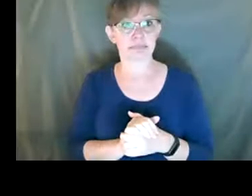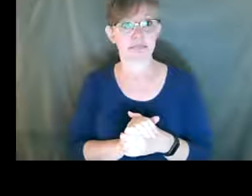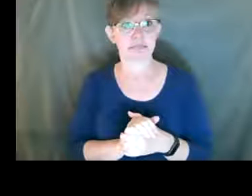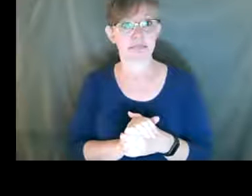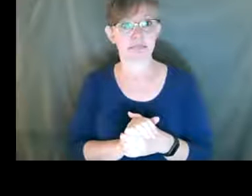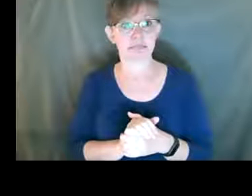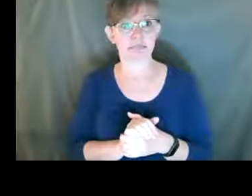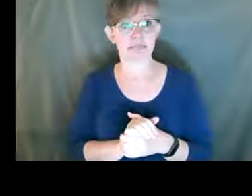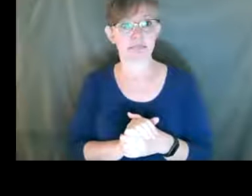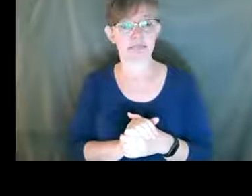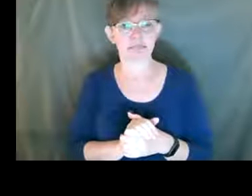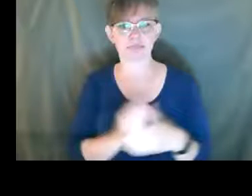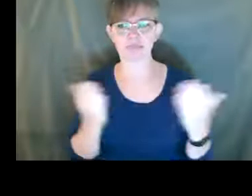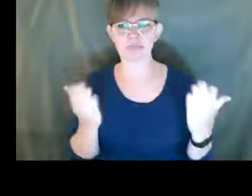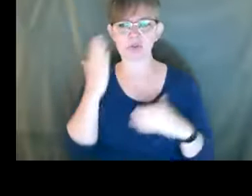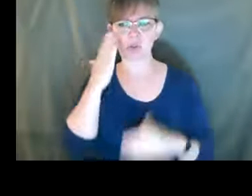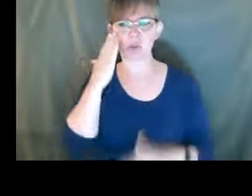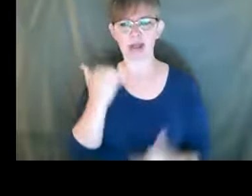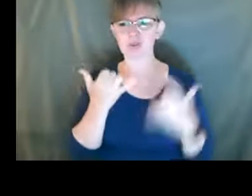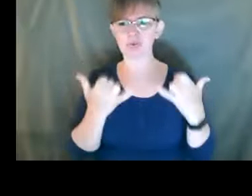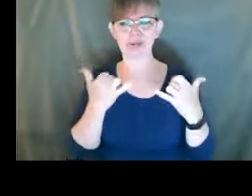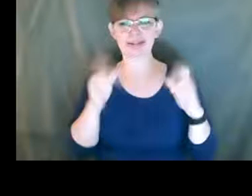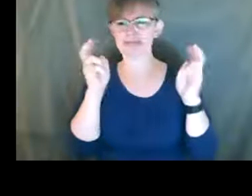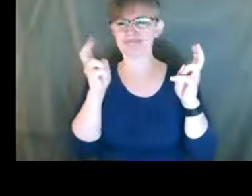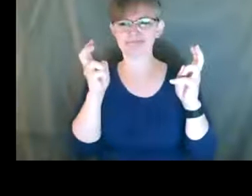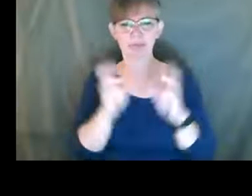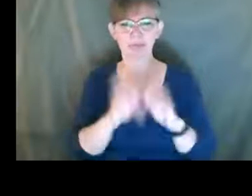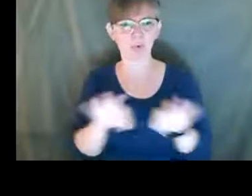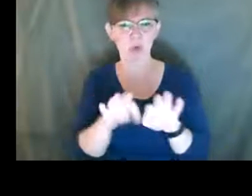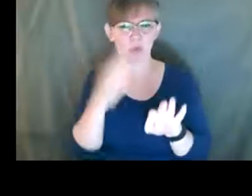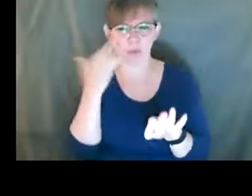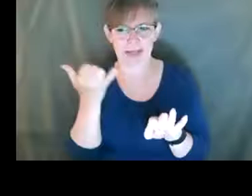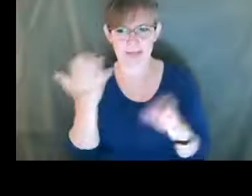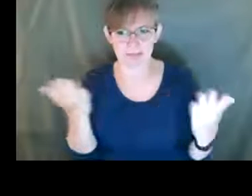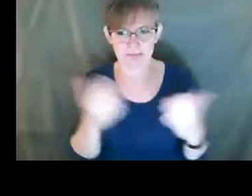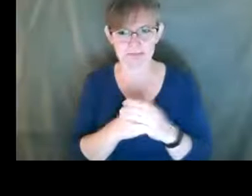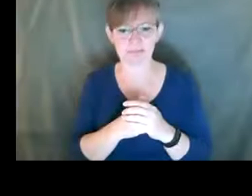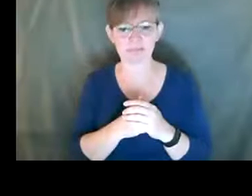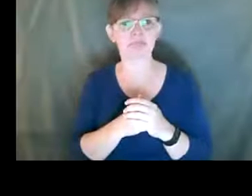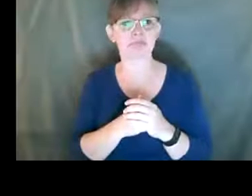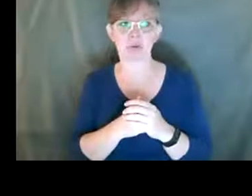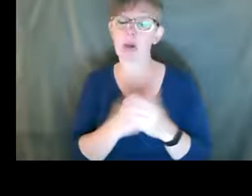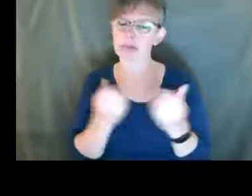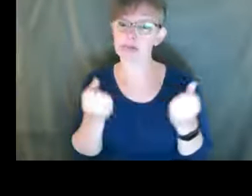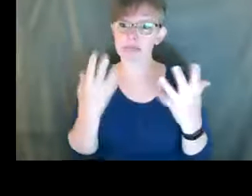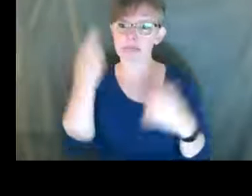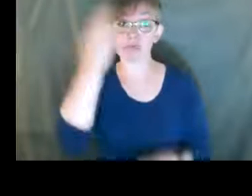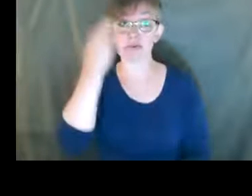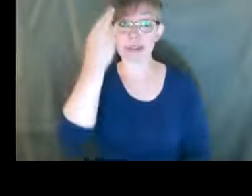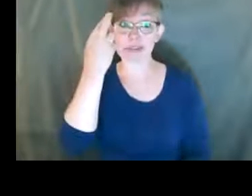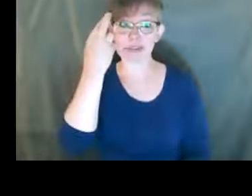So why is this important to talk about? Well, for many reasons. More and more older adults